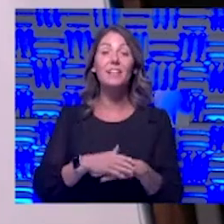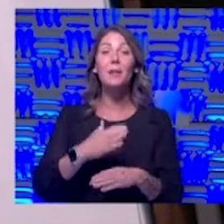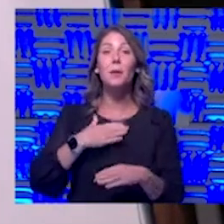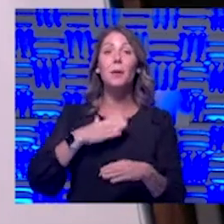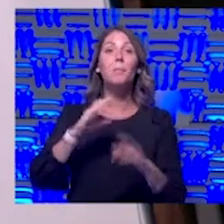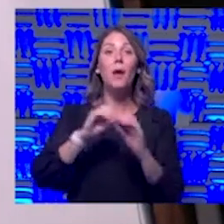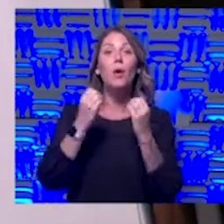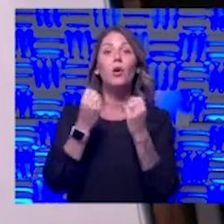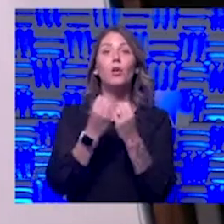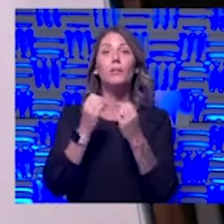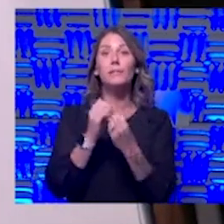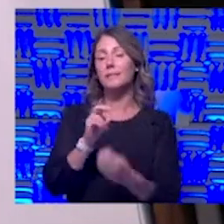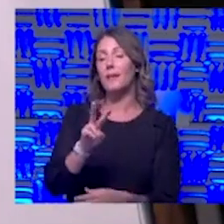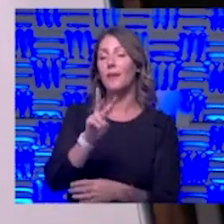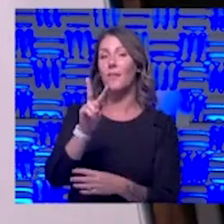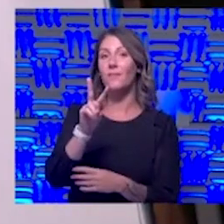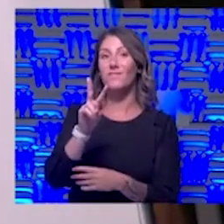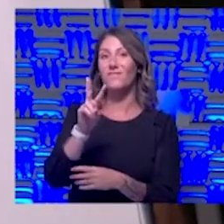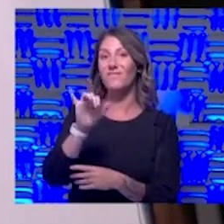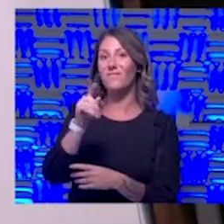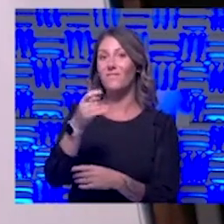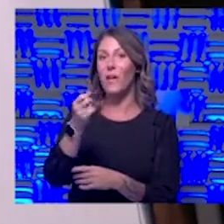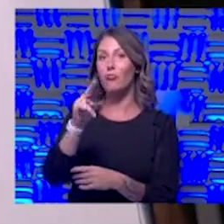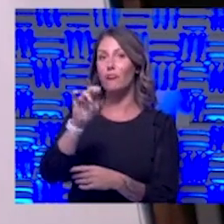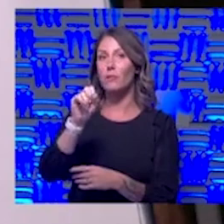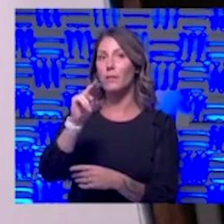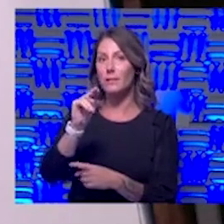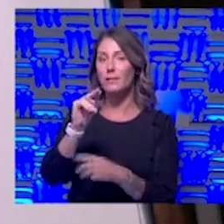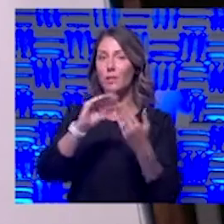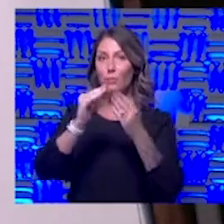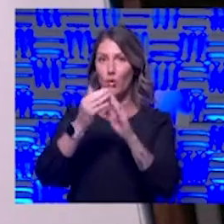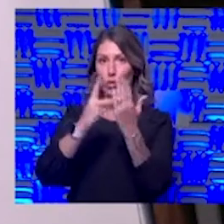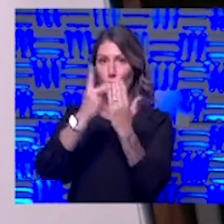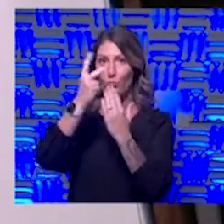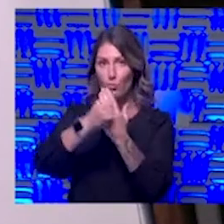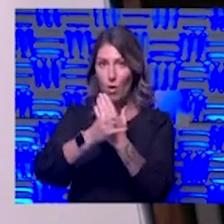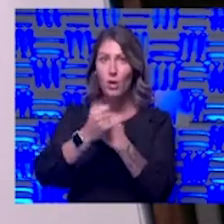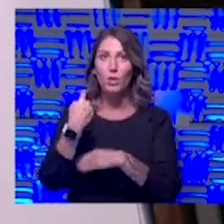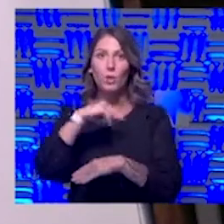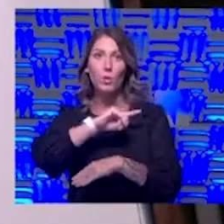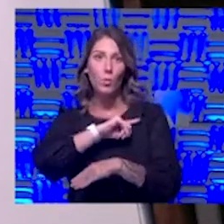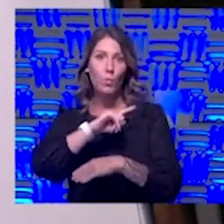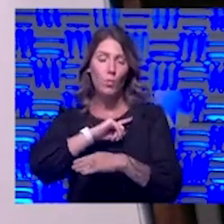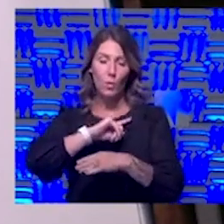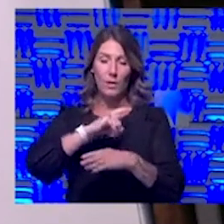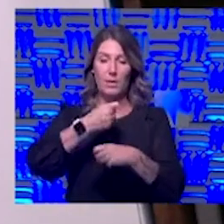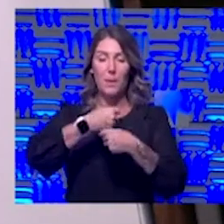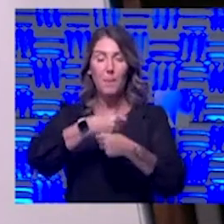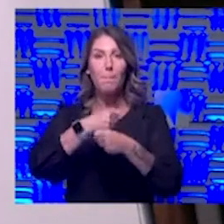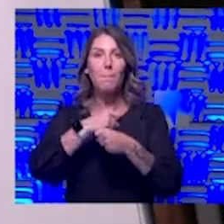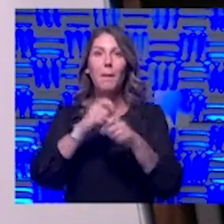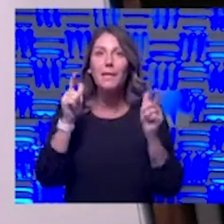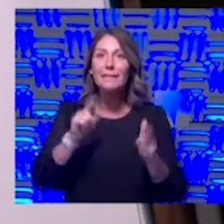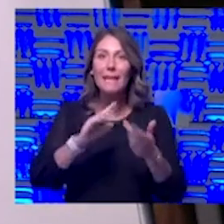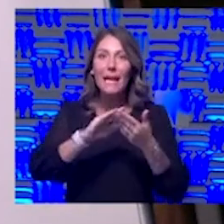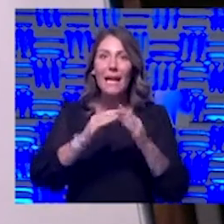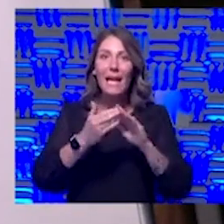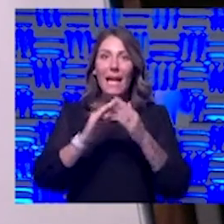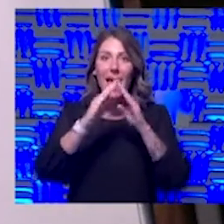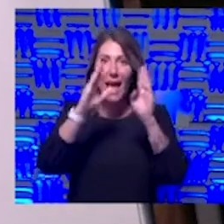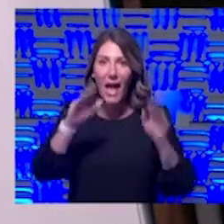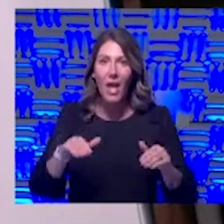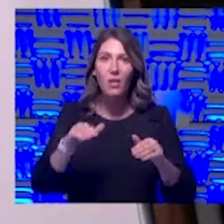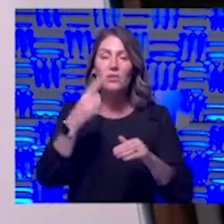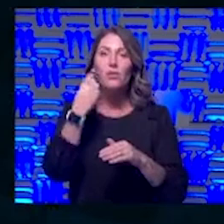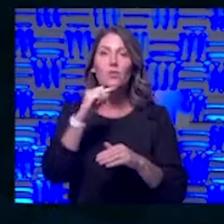Community Project, for anybody who's not familiar, we build communities of tiny houses as transitional housing for the homeless